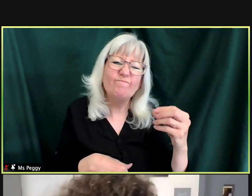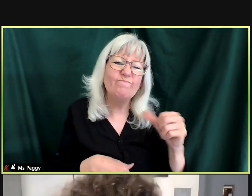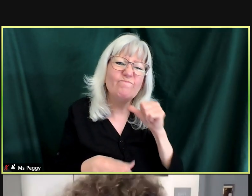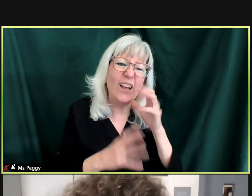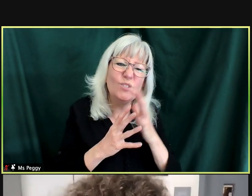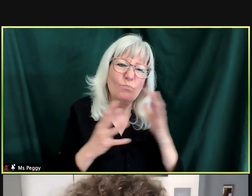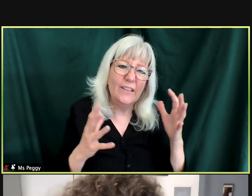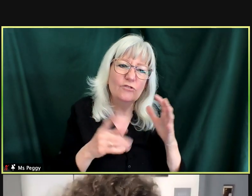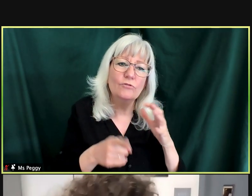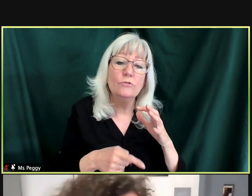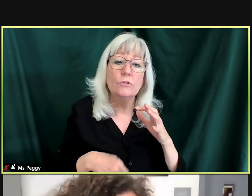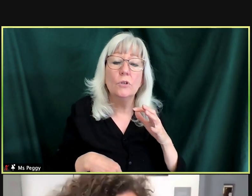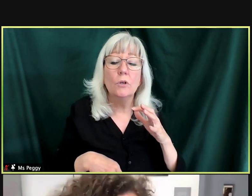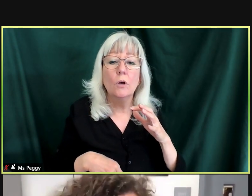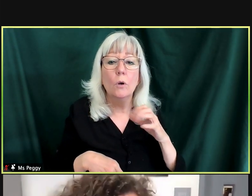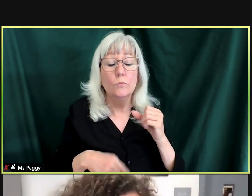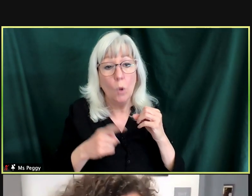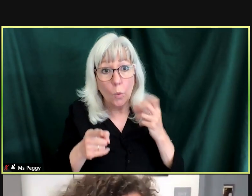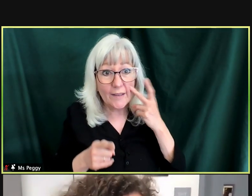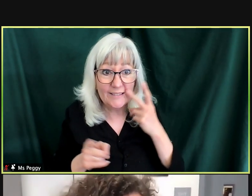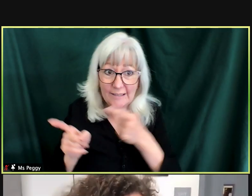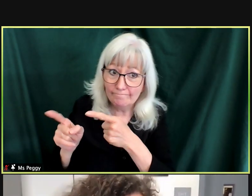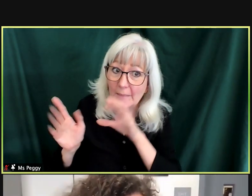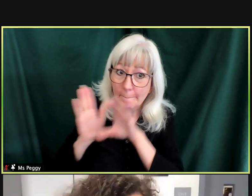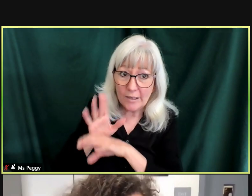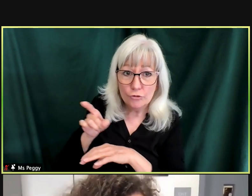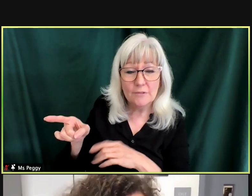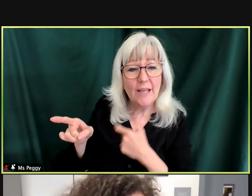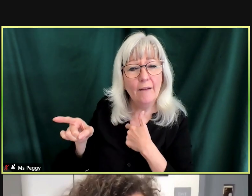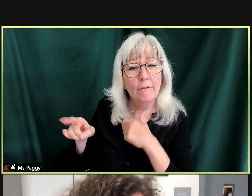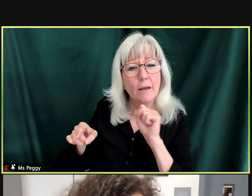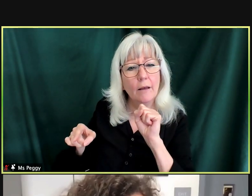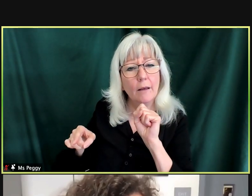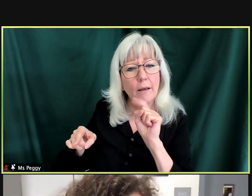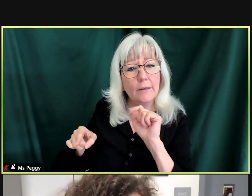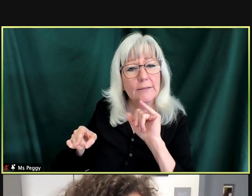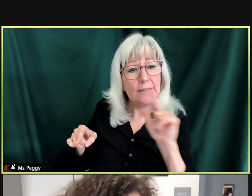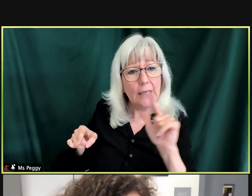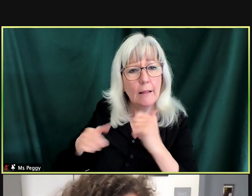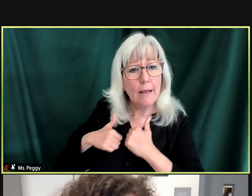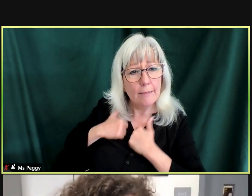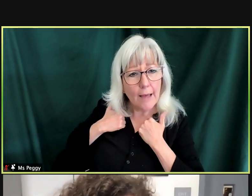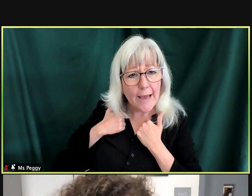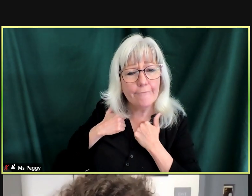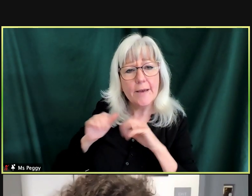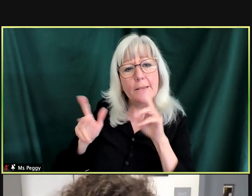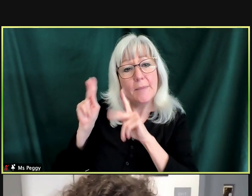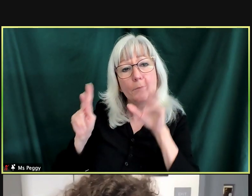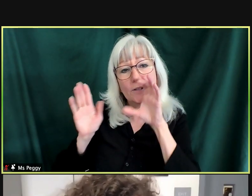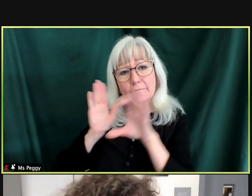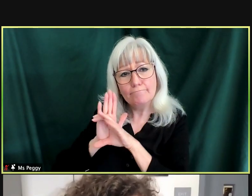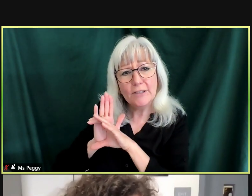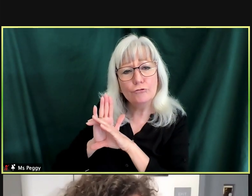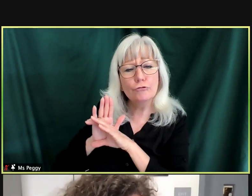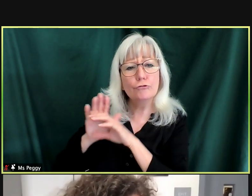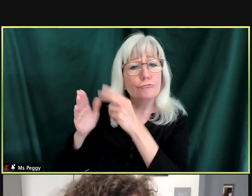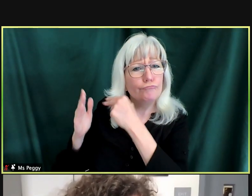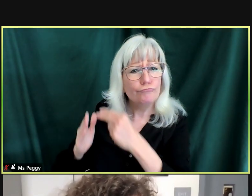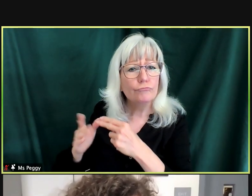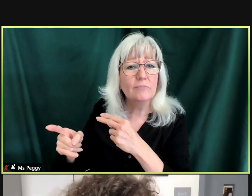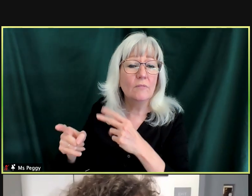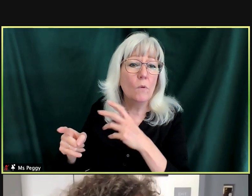him doing still lifes and portraits and interiors, probably on the days that it wasn't good to go